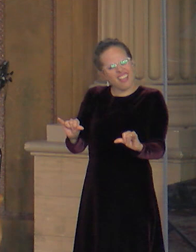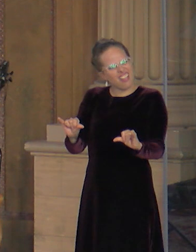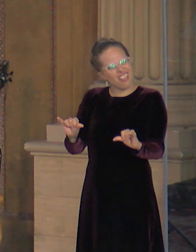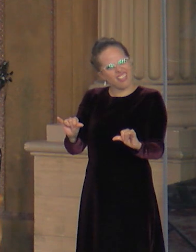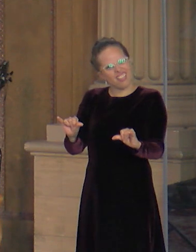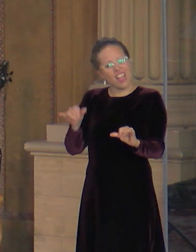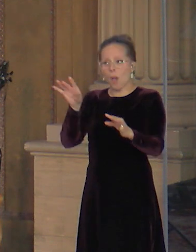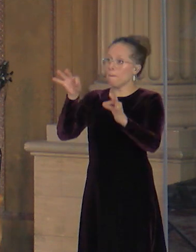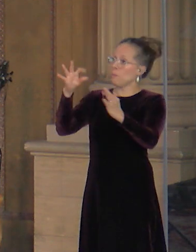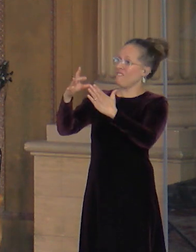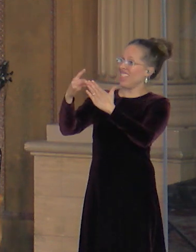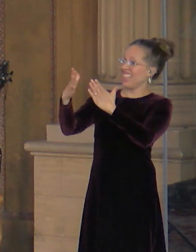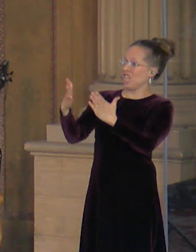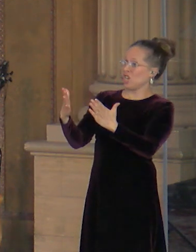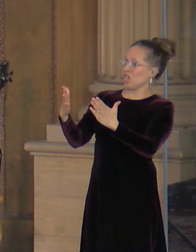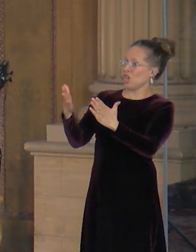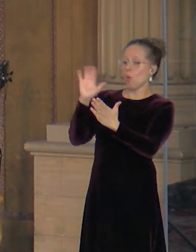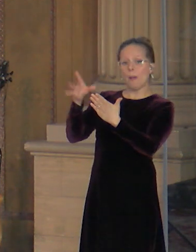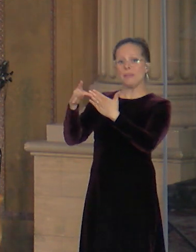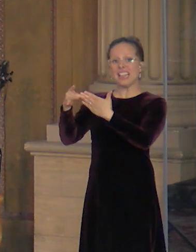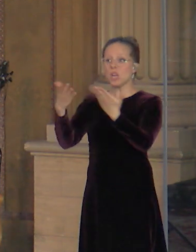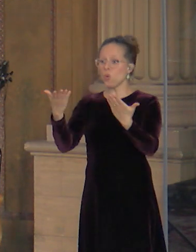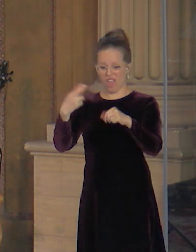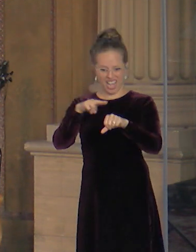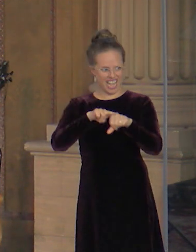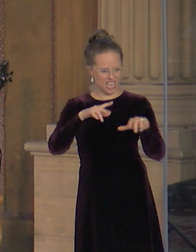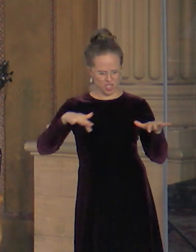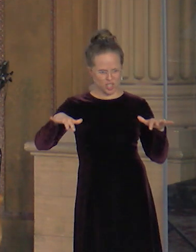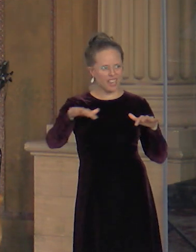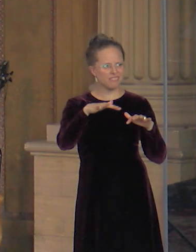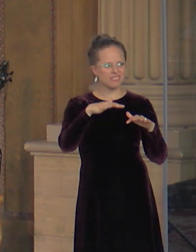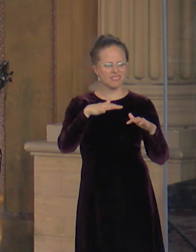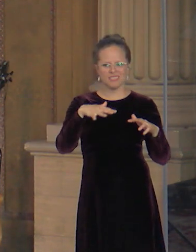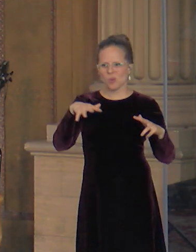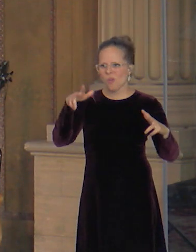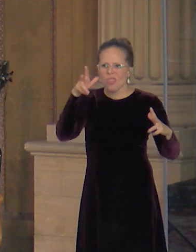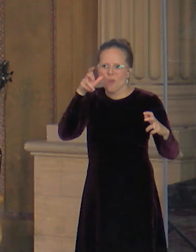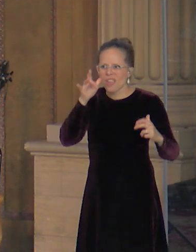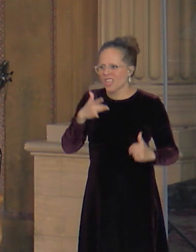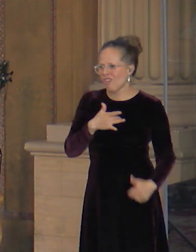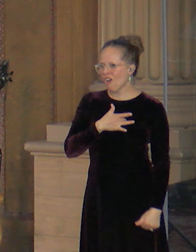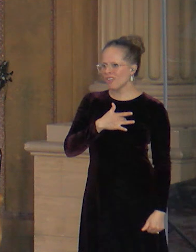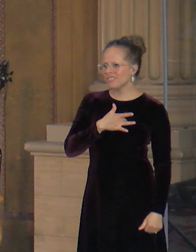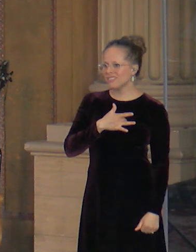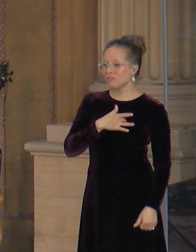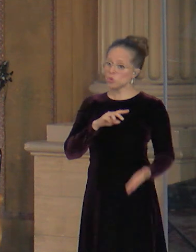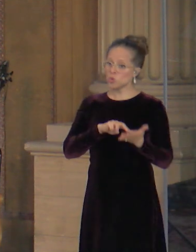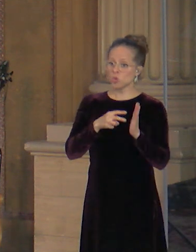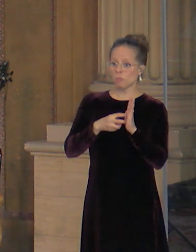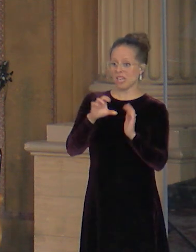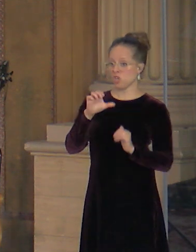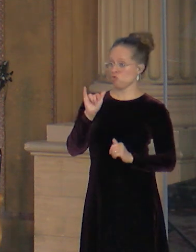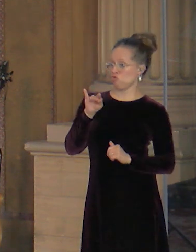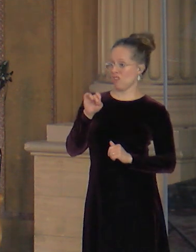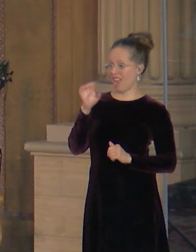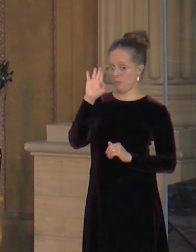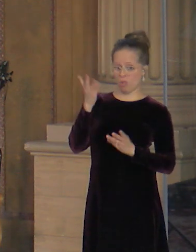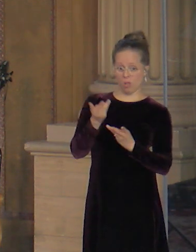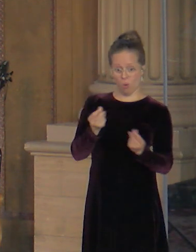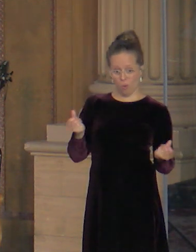nation with wicked hearts it's not like crime would go away it's not like sin would cease